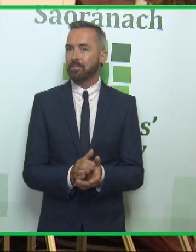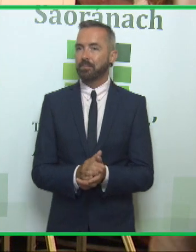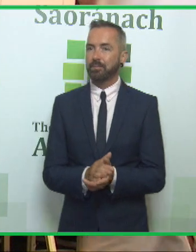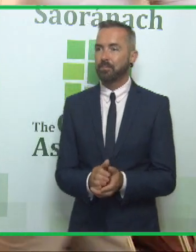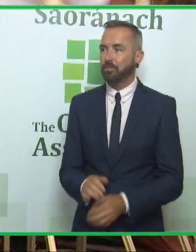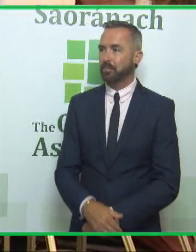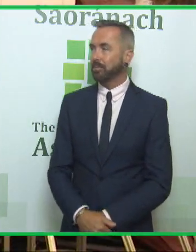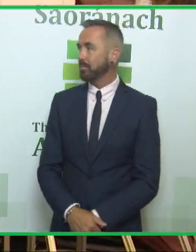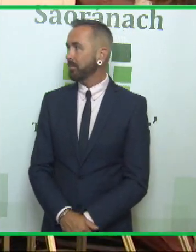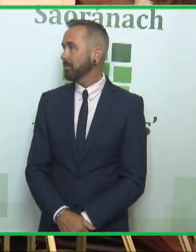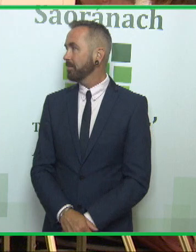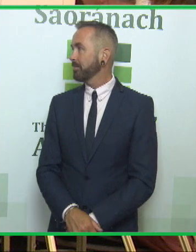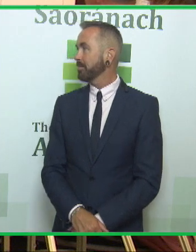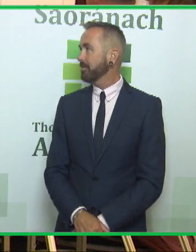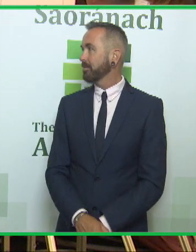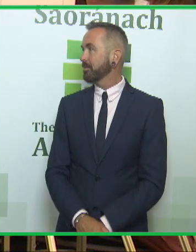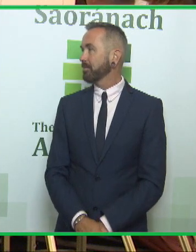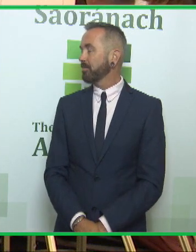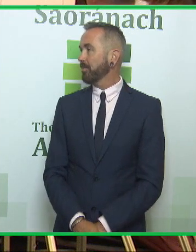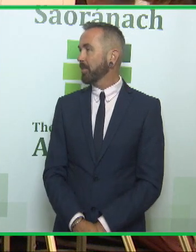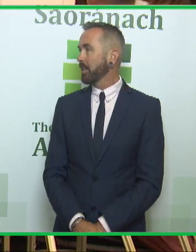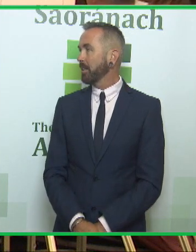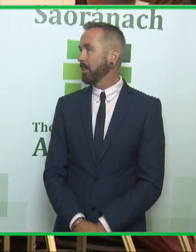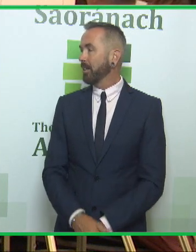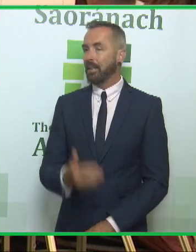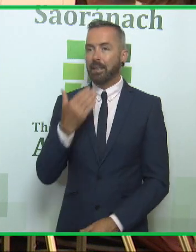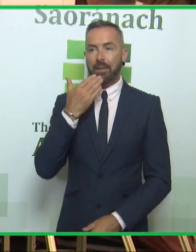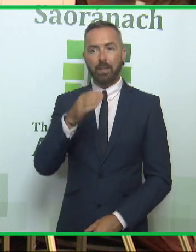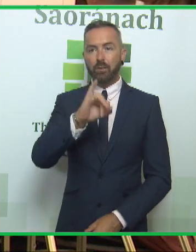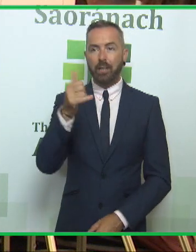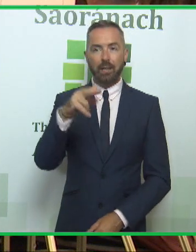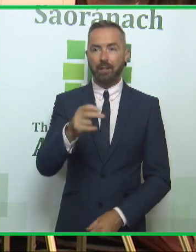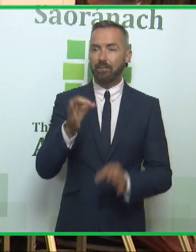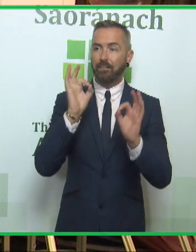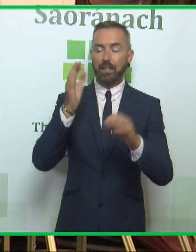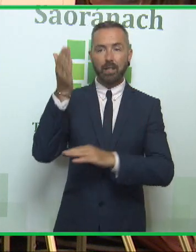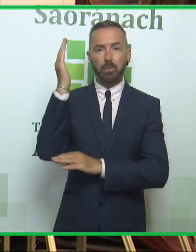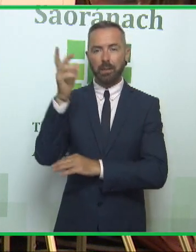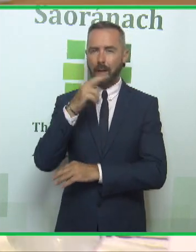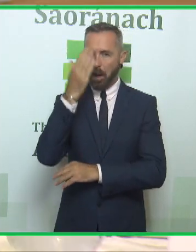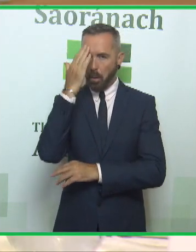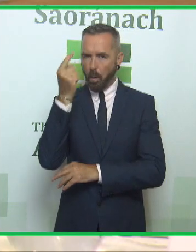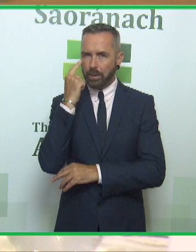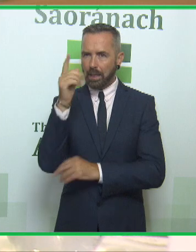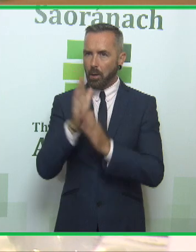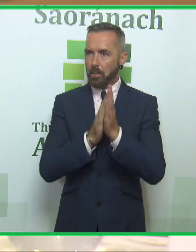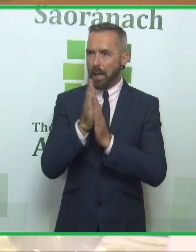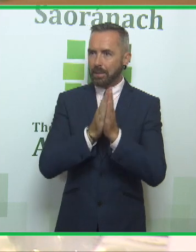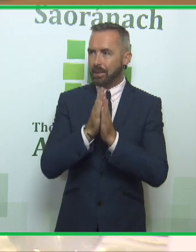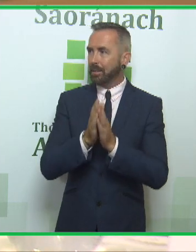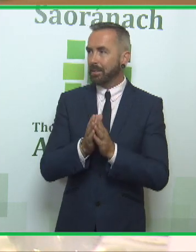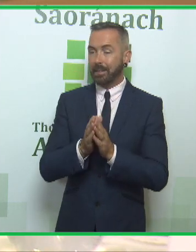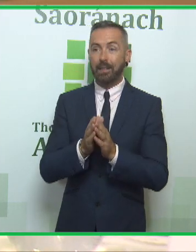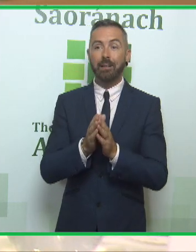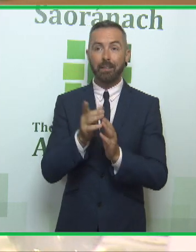Thank you, Jo-Hanna, and I found it hard to tail you off there, but that was a fantastic presentation, and your passion is unmatched.